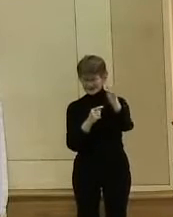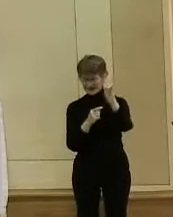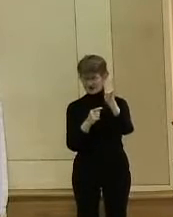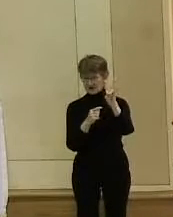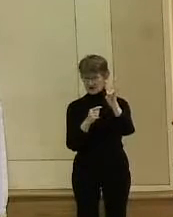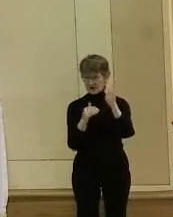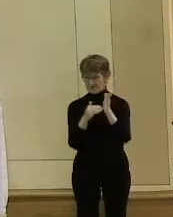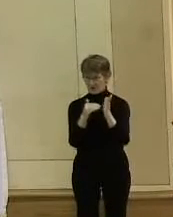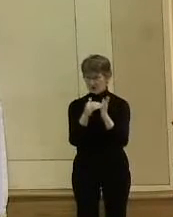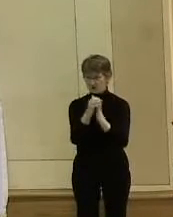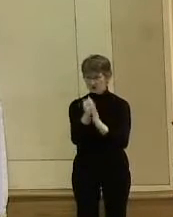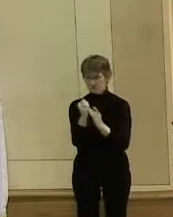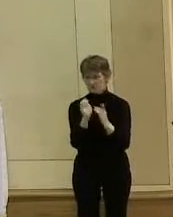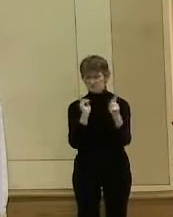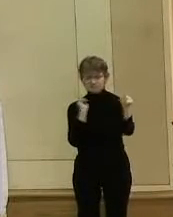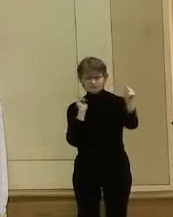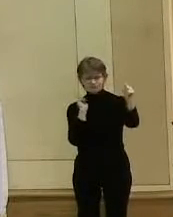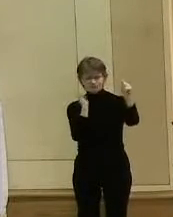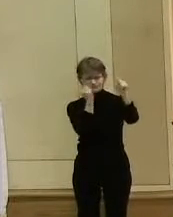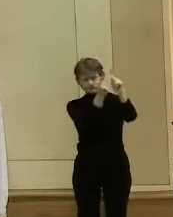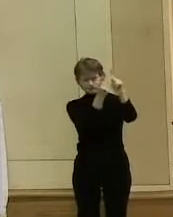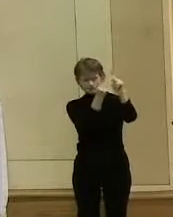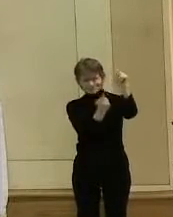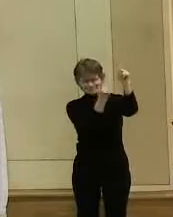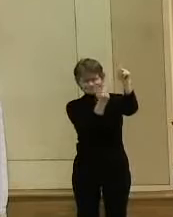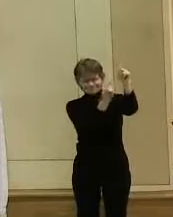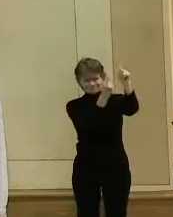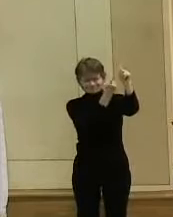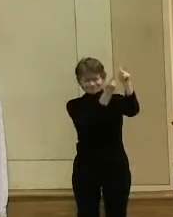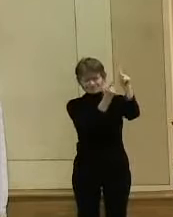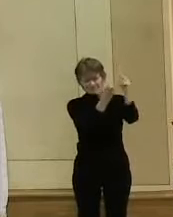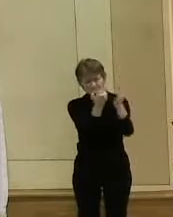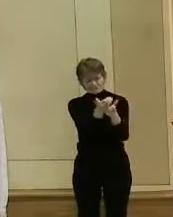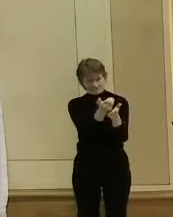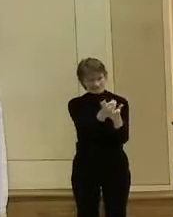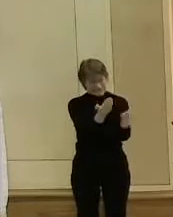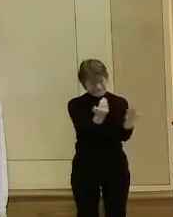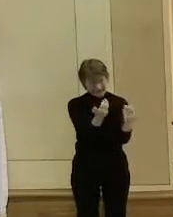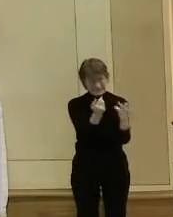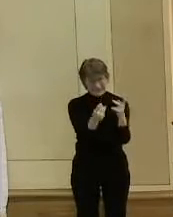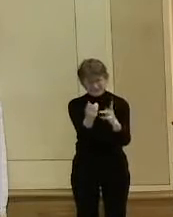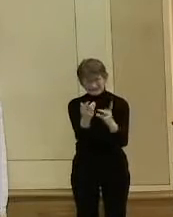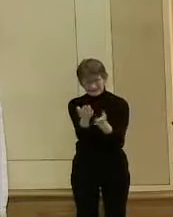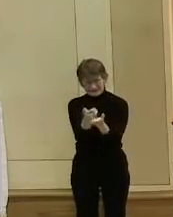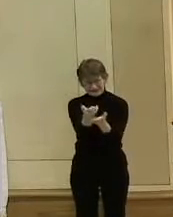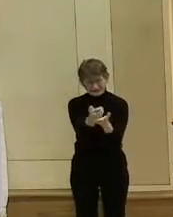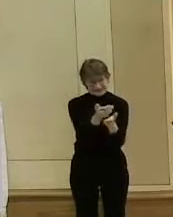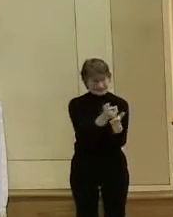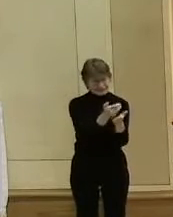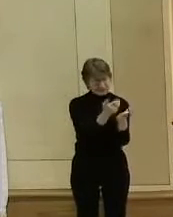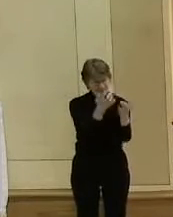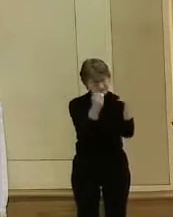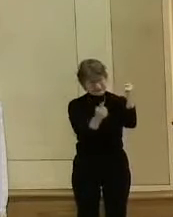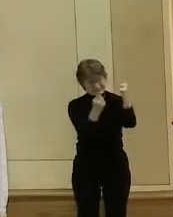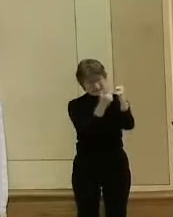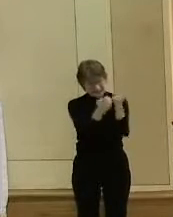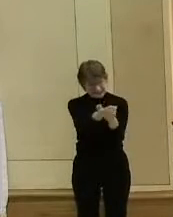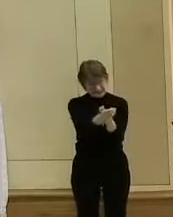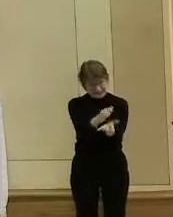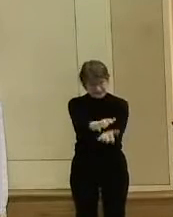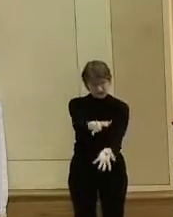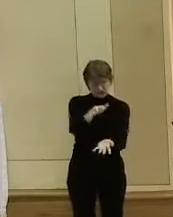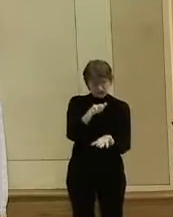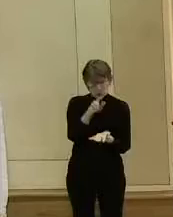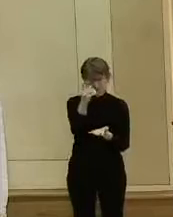was our campaign helper, said, with your parish and the people who have given, and this is a second campaign,